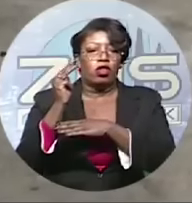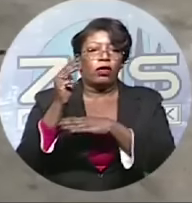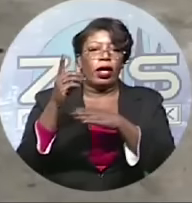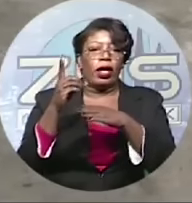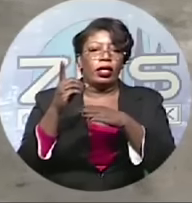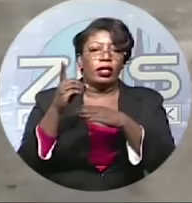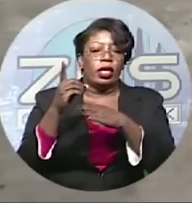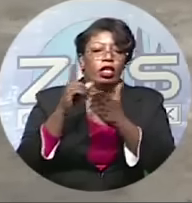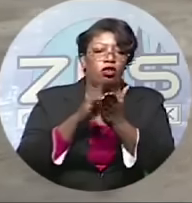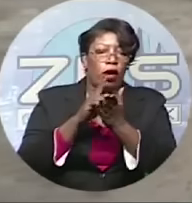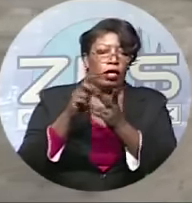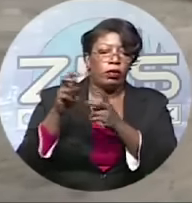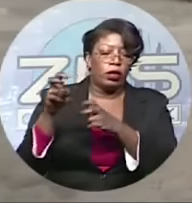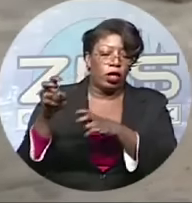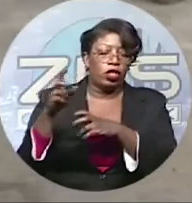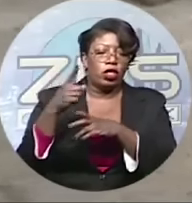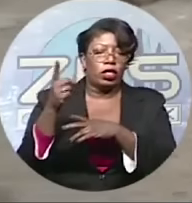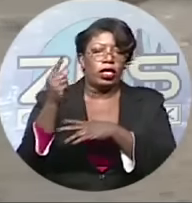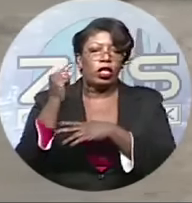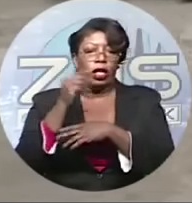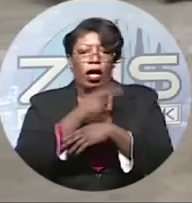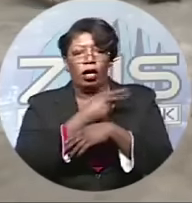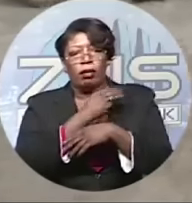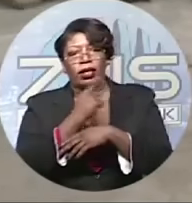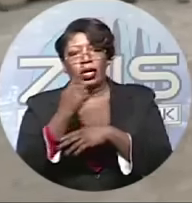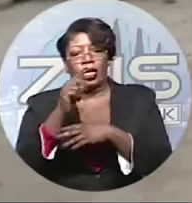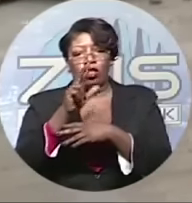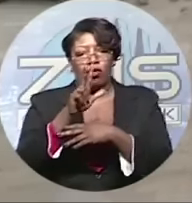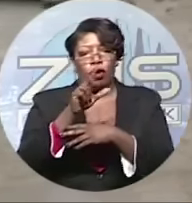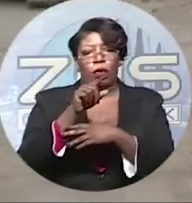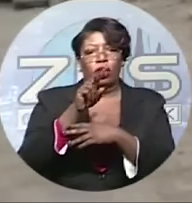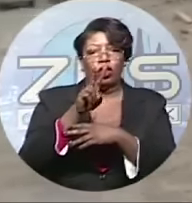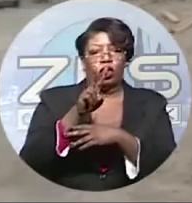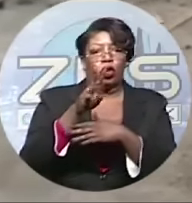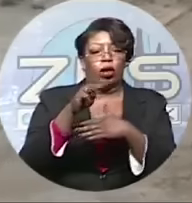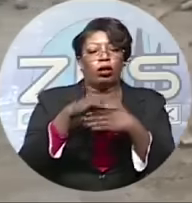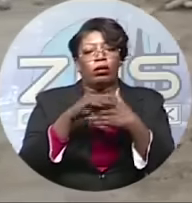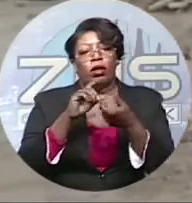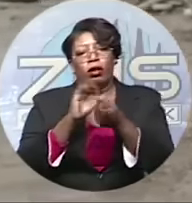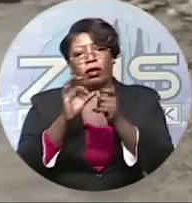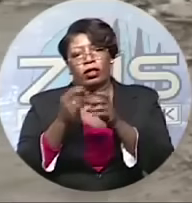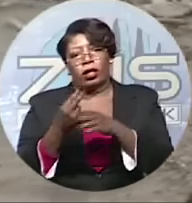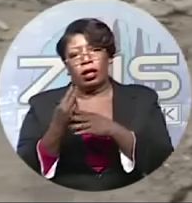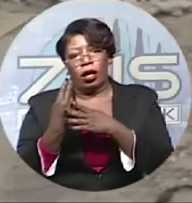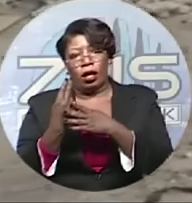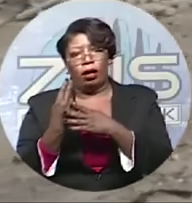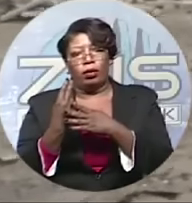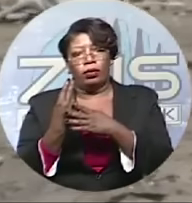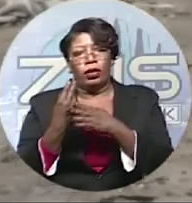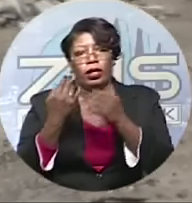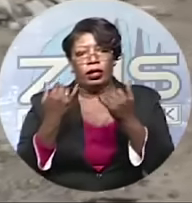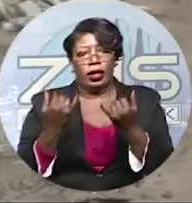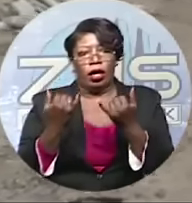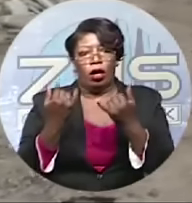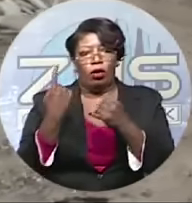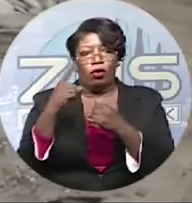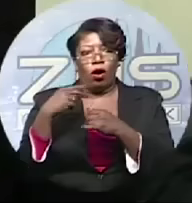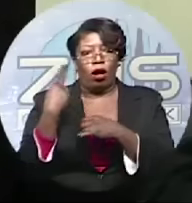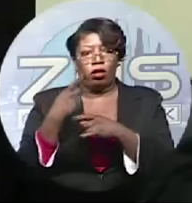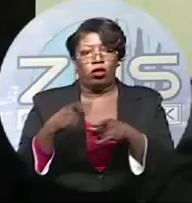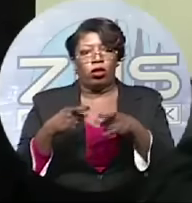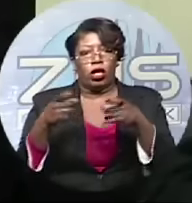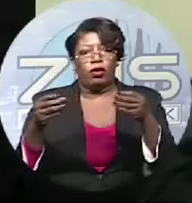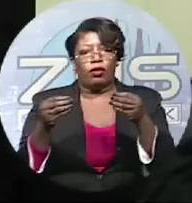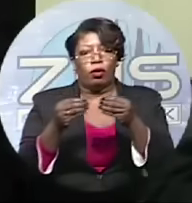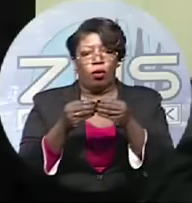the first phase upgrade is part of the government's $3.2 million restructuring exercise. The intention is to provide for a